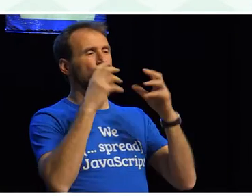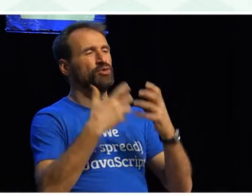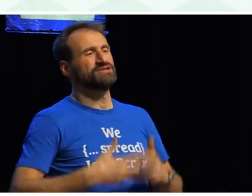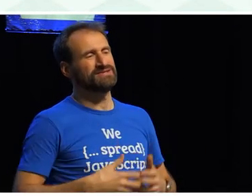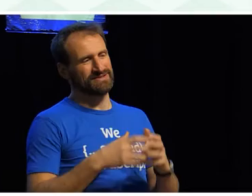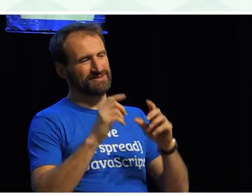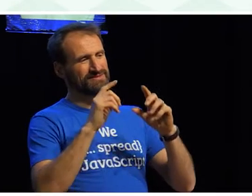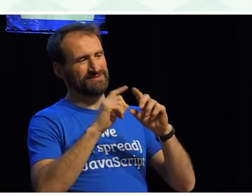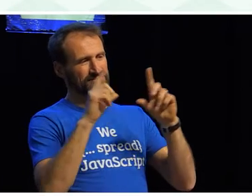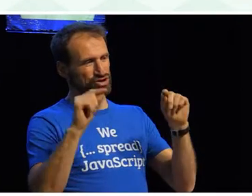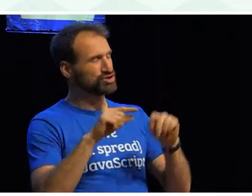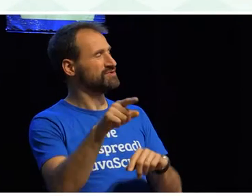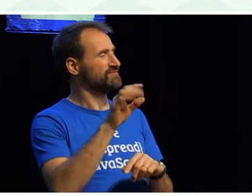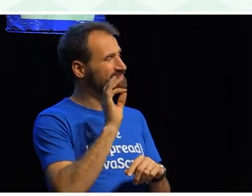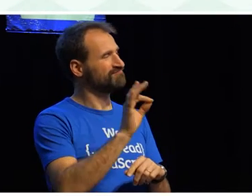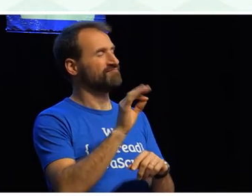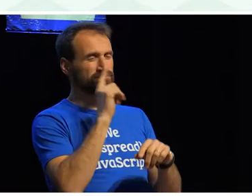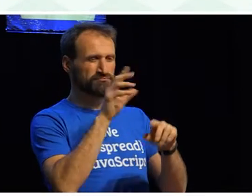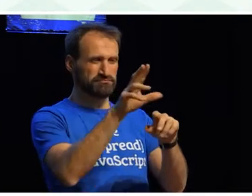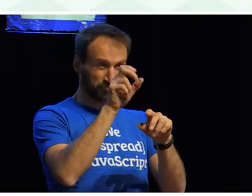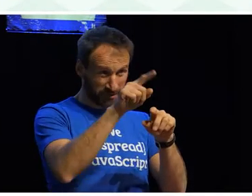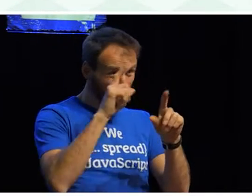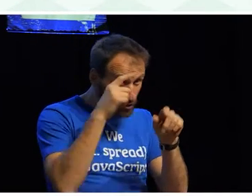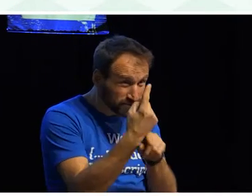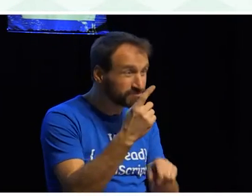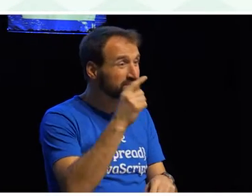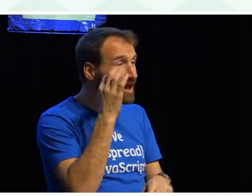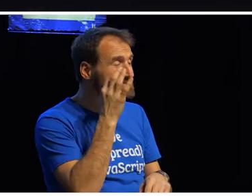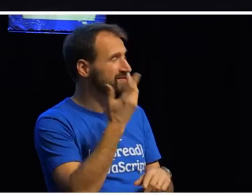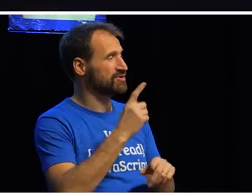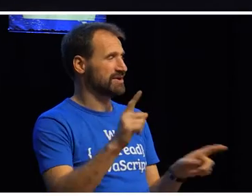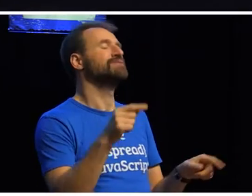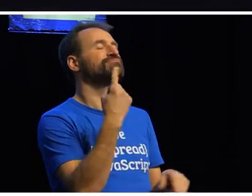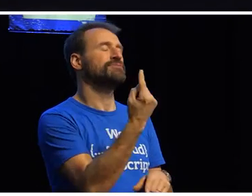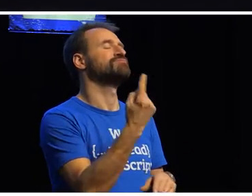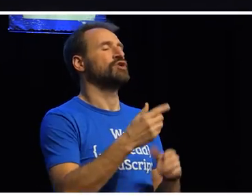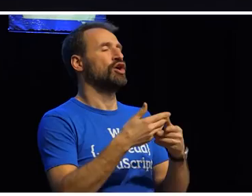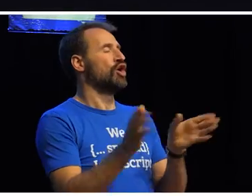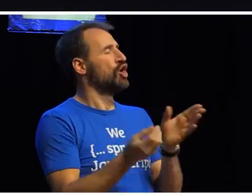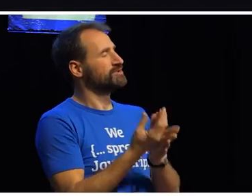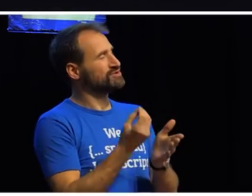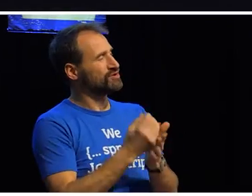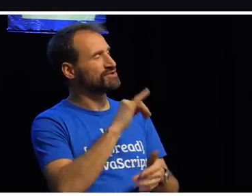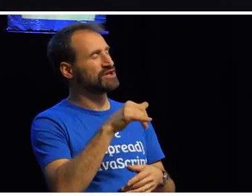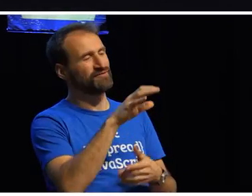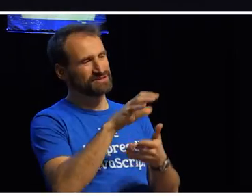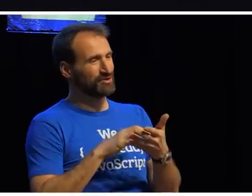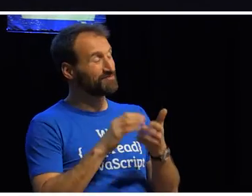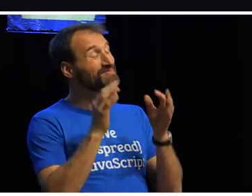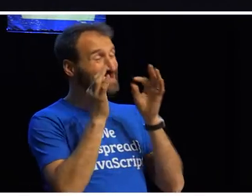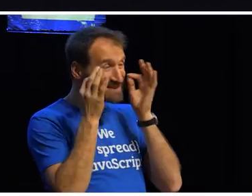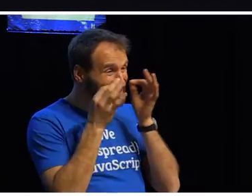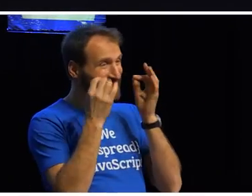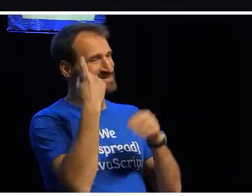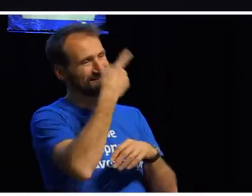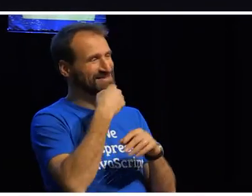cat or cats. So this is an open source JavaScript facial detection. Like, it really seriously exists. And